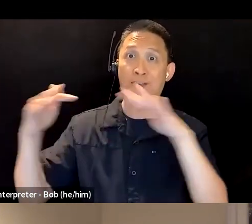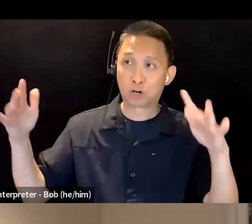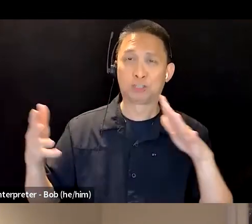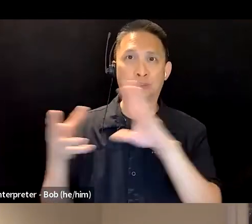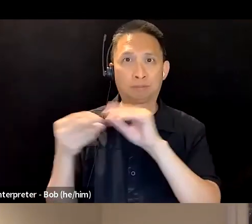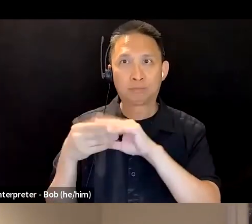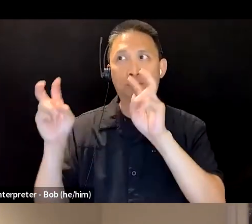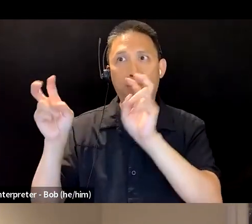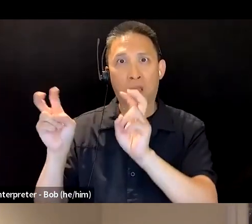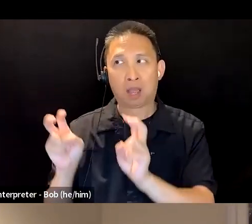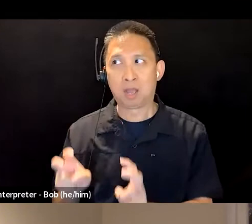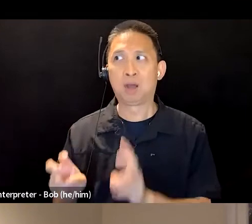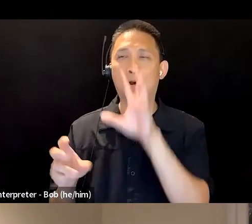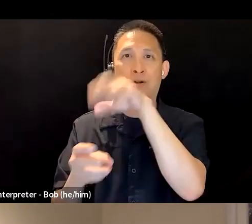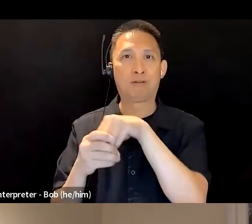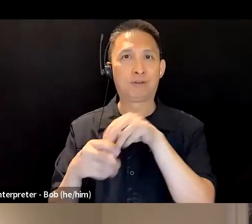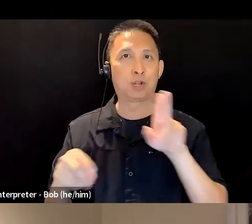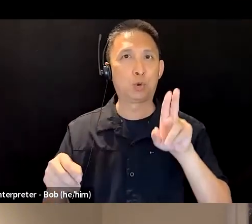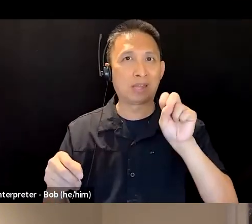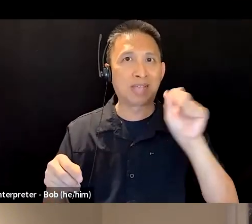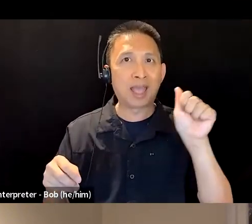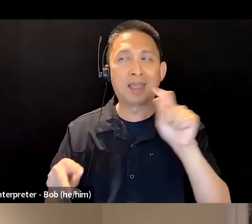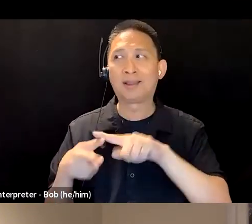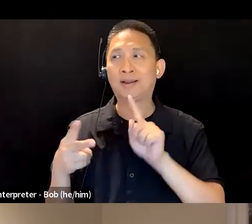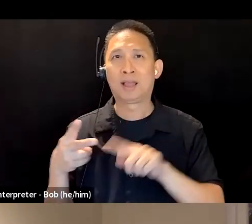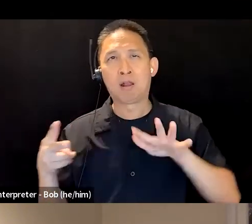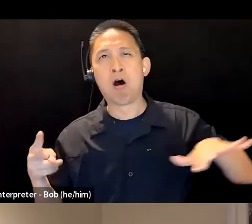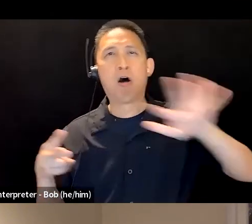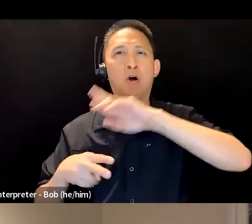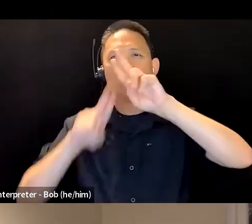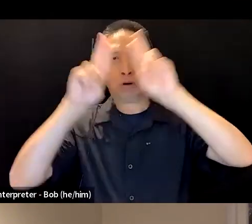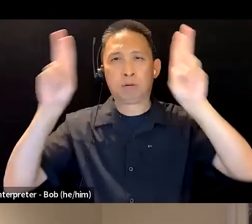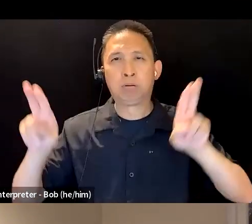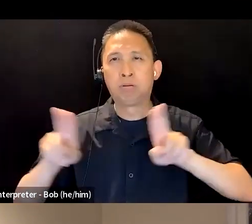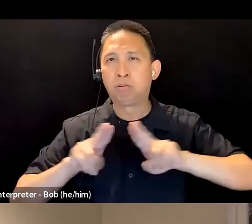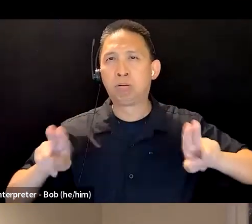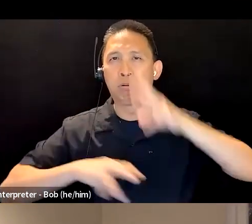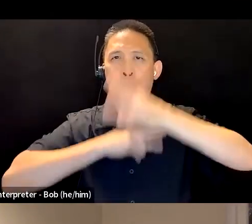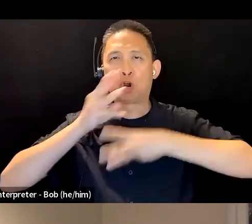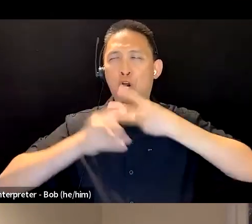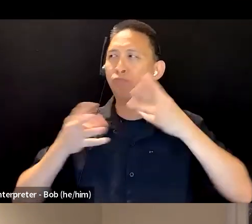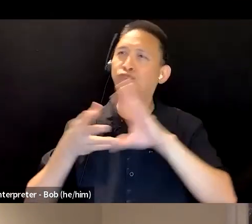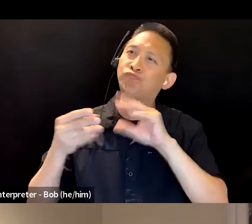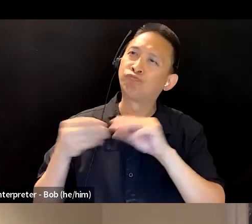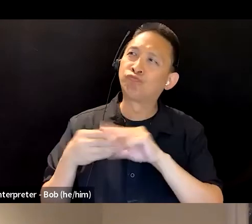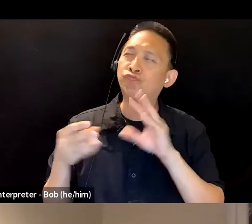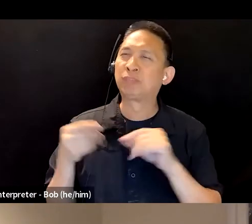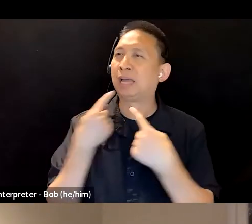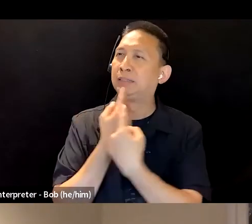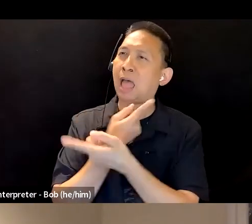only from the United States, but from all over the world, telling stories in beautiful